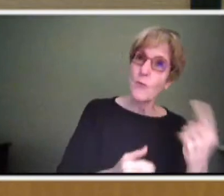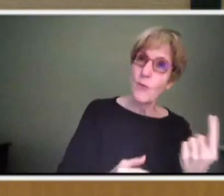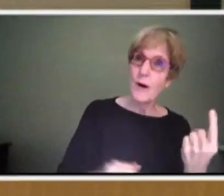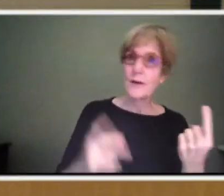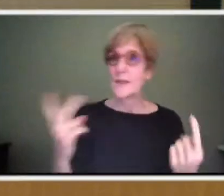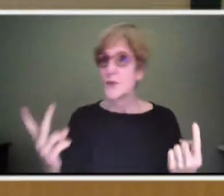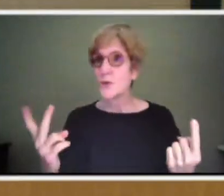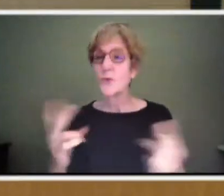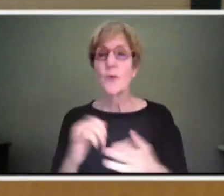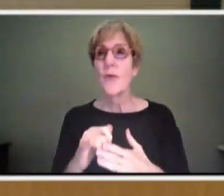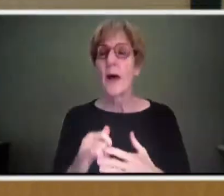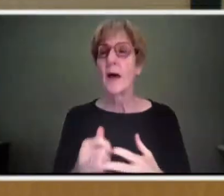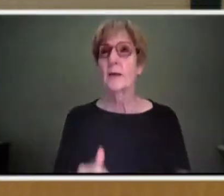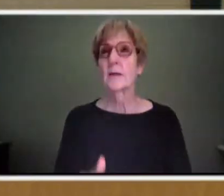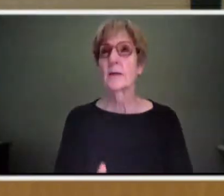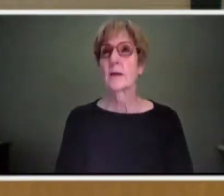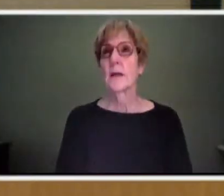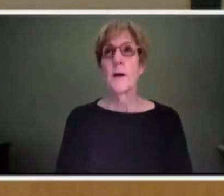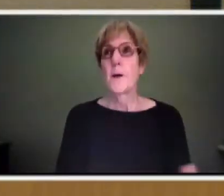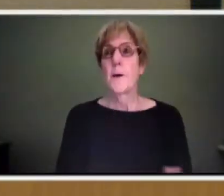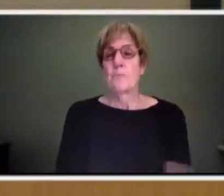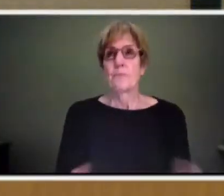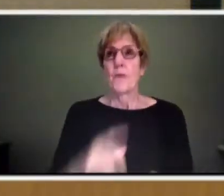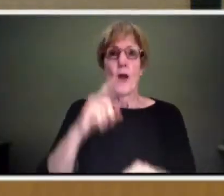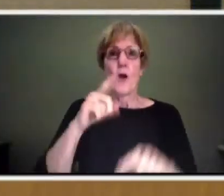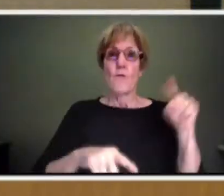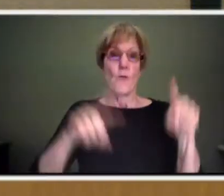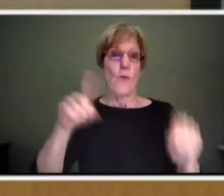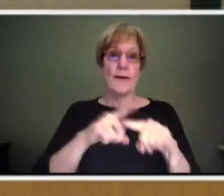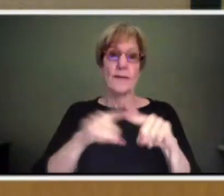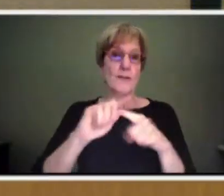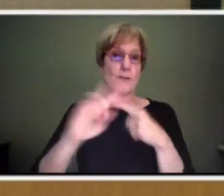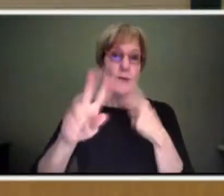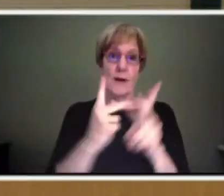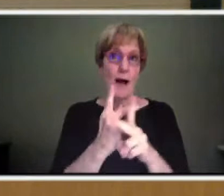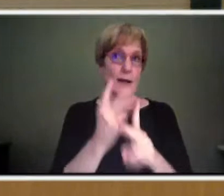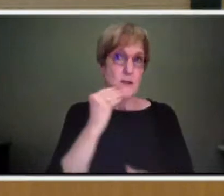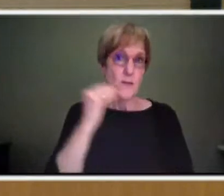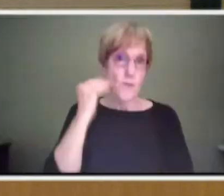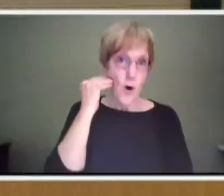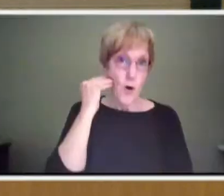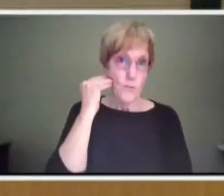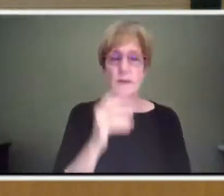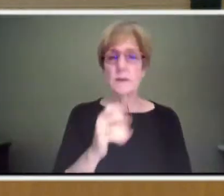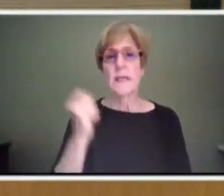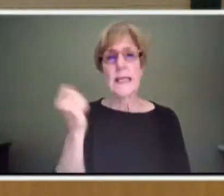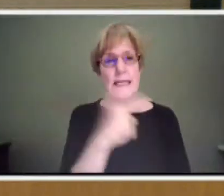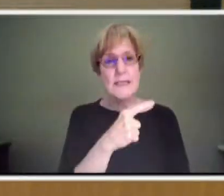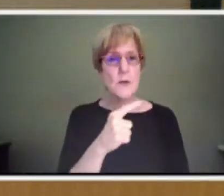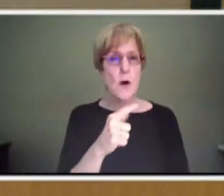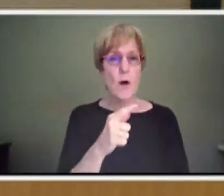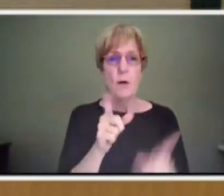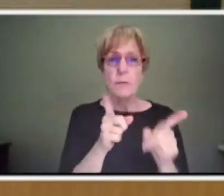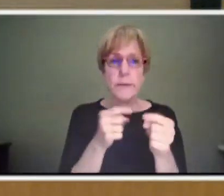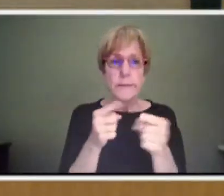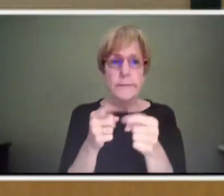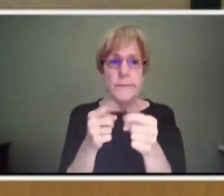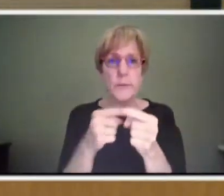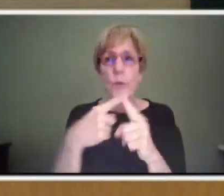know, a variety of housing types, which you do not have here. It's just all these little square rentals.